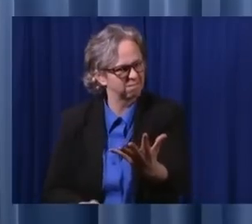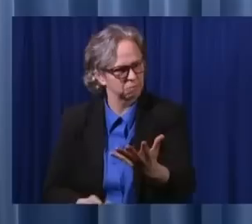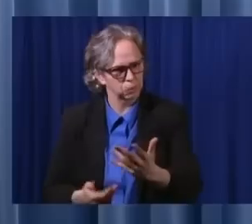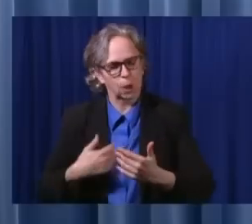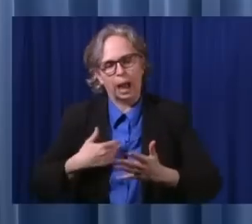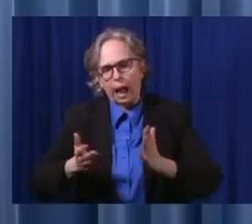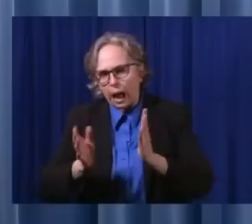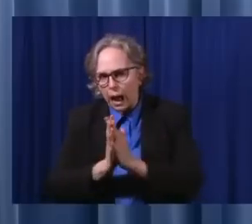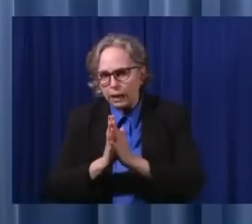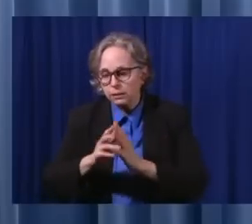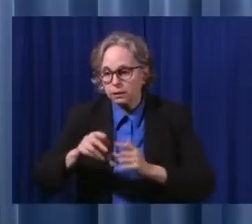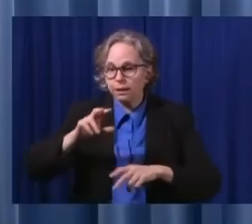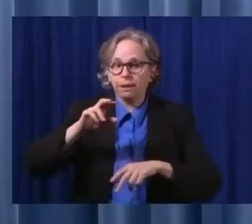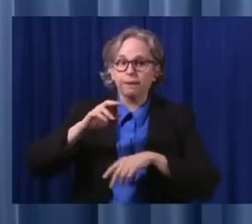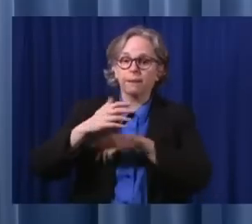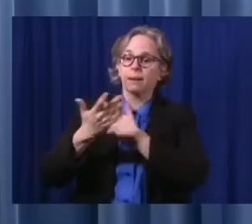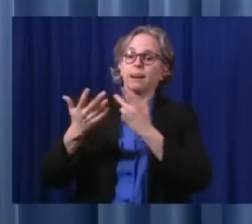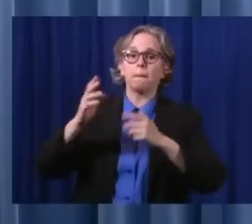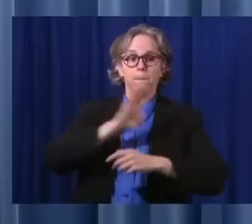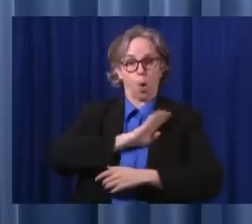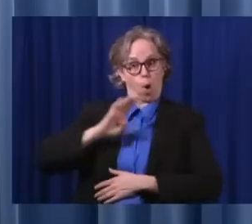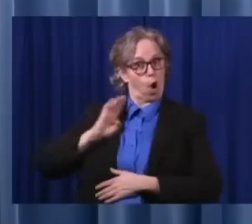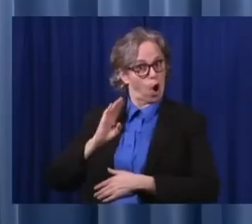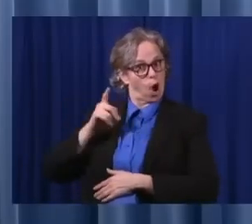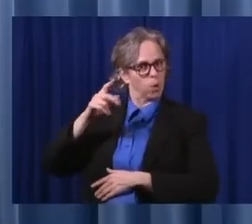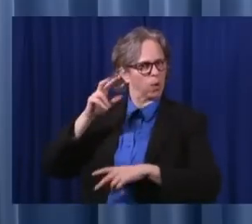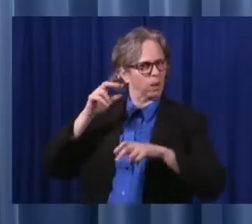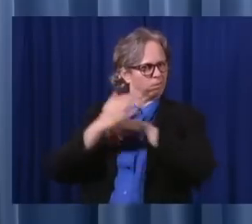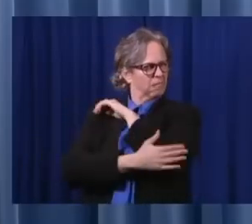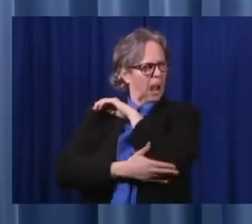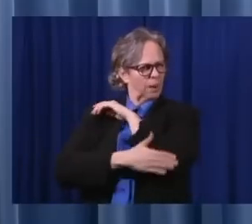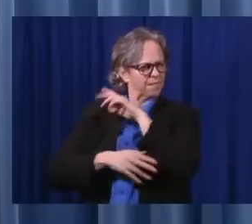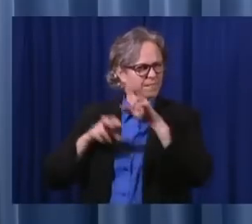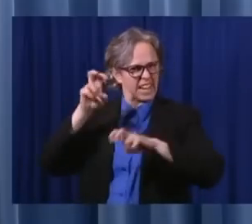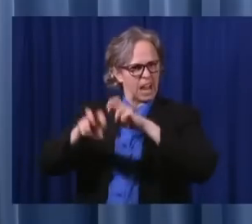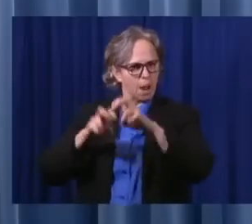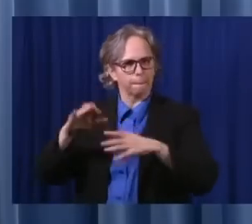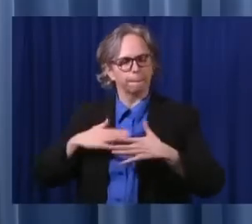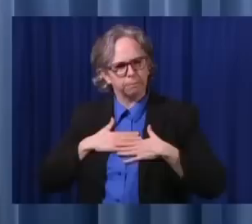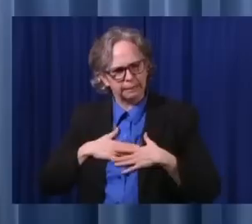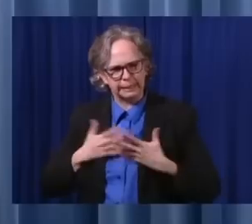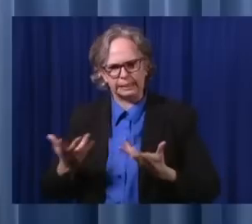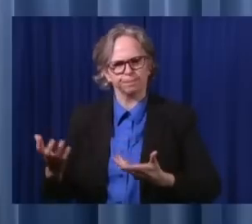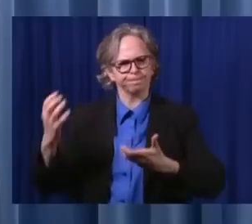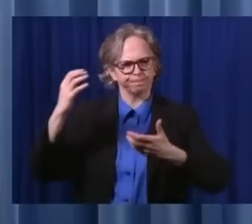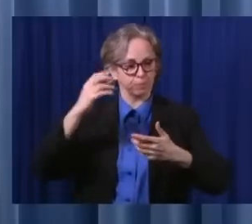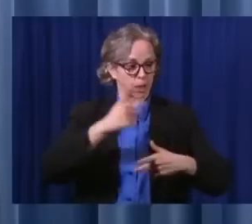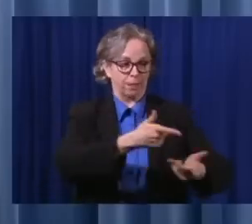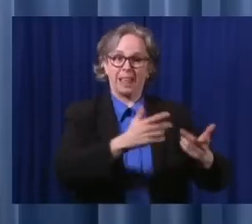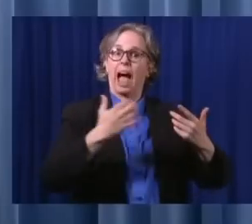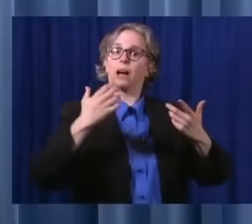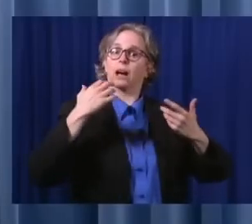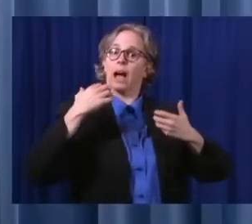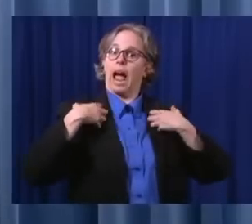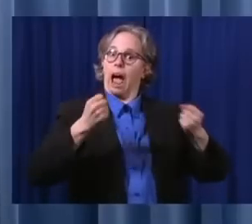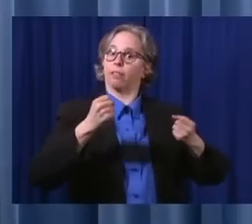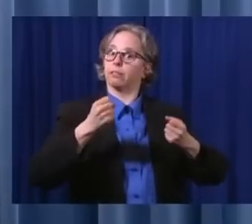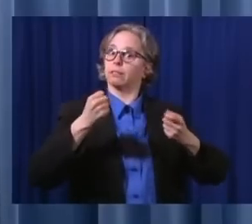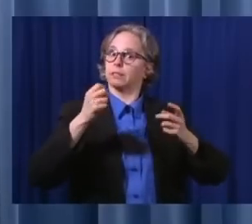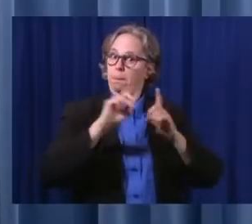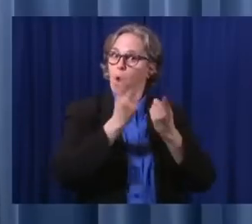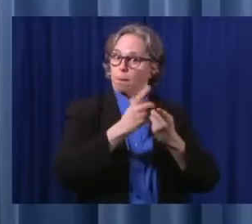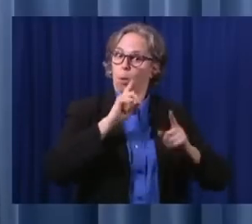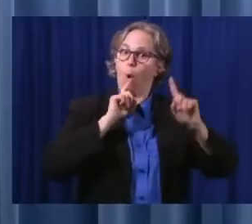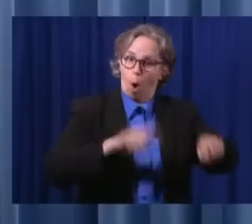current health department orders that are in place and the guidelines for other sectors that would also apply to